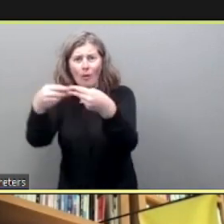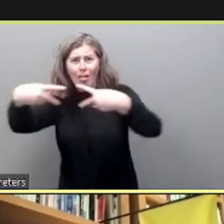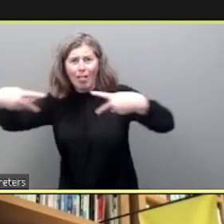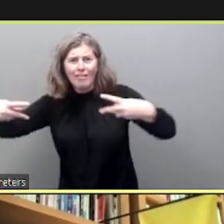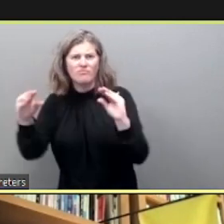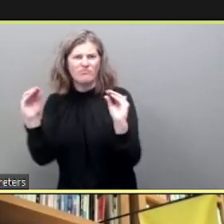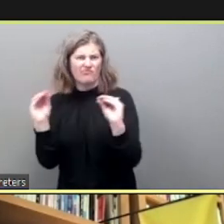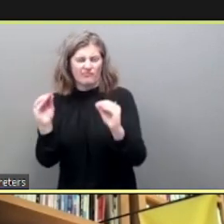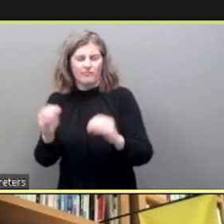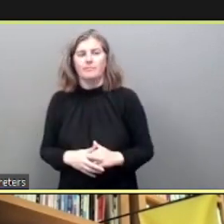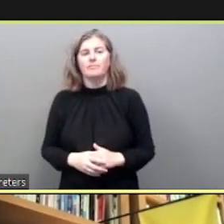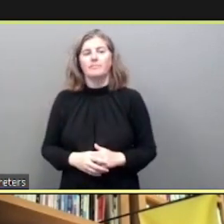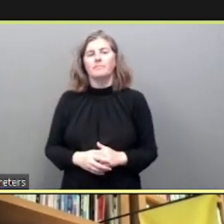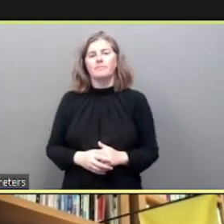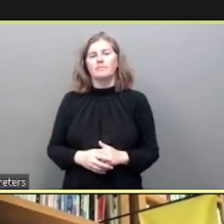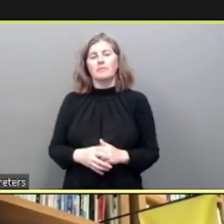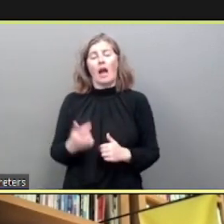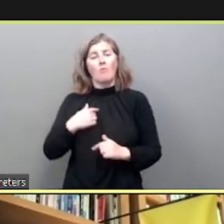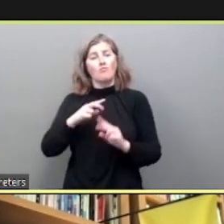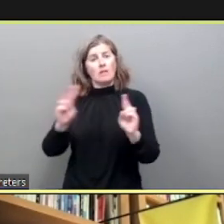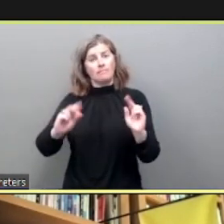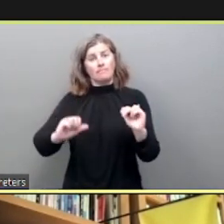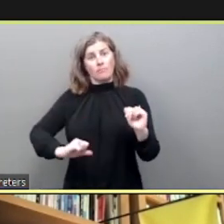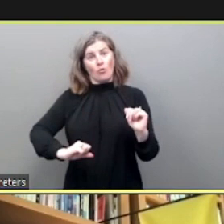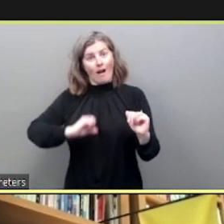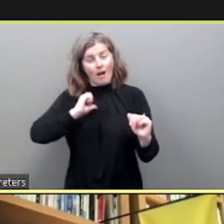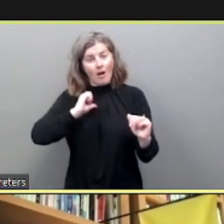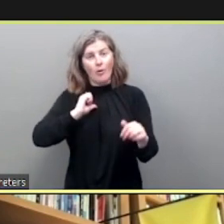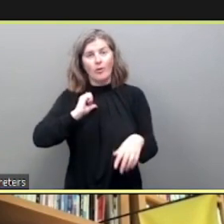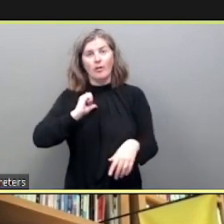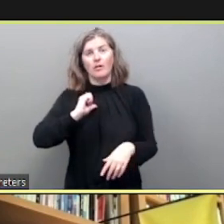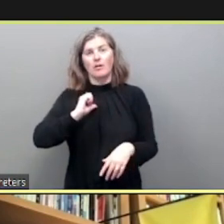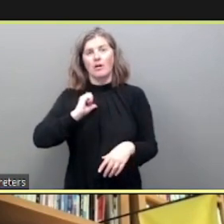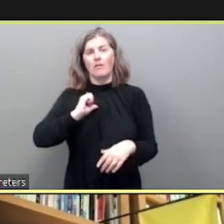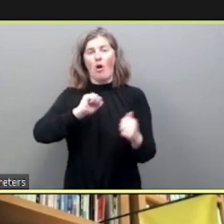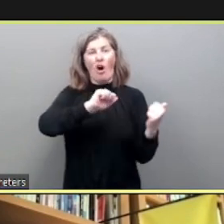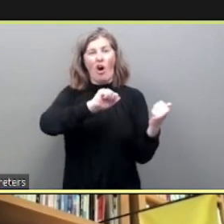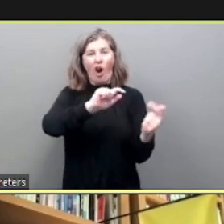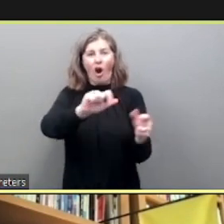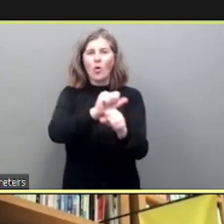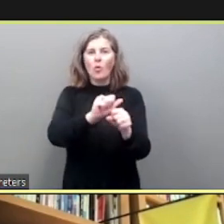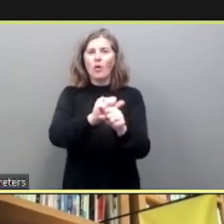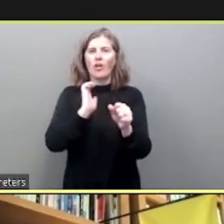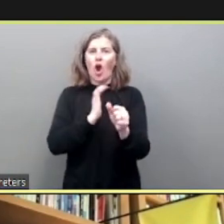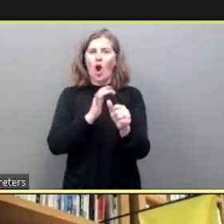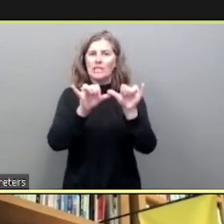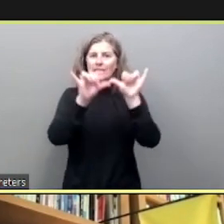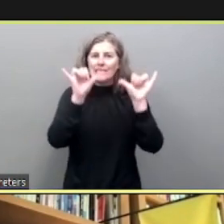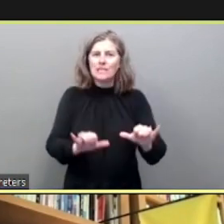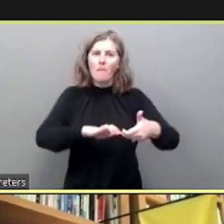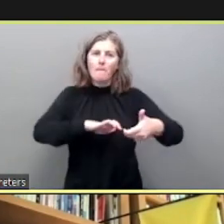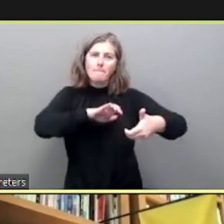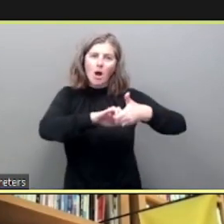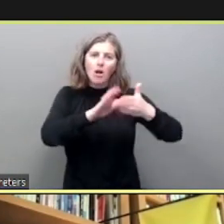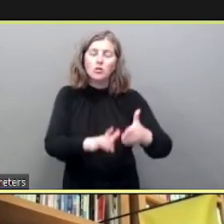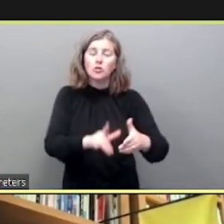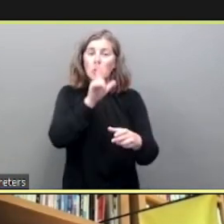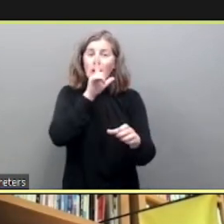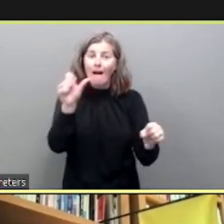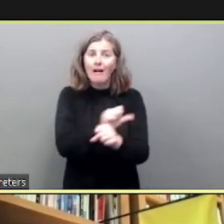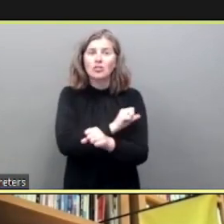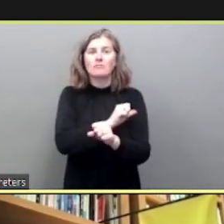then I think I'm particularly proud of all of the work that our delivery system partners have done to actually